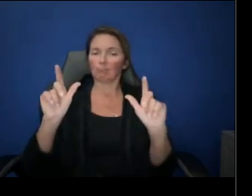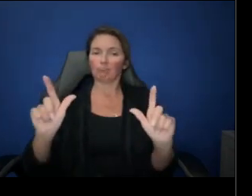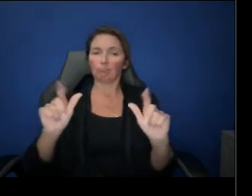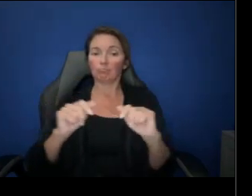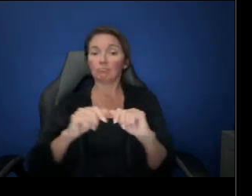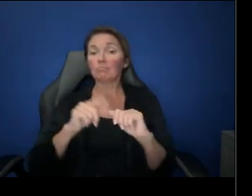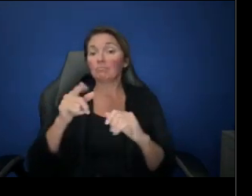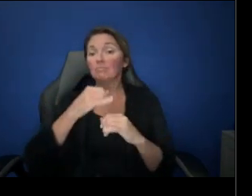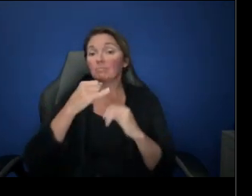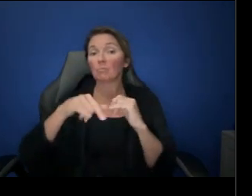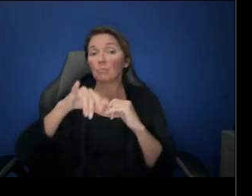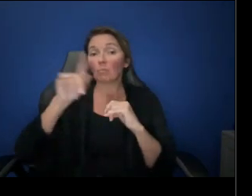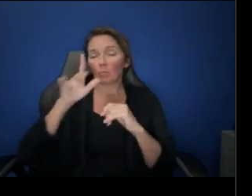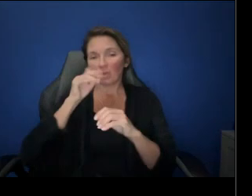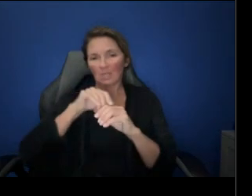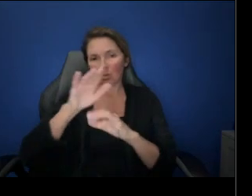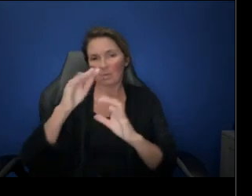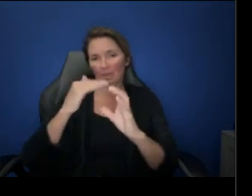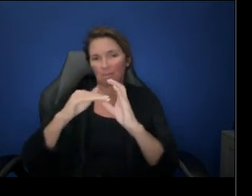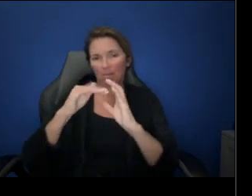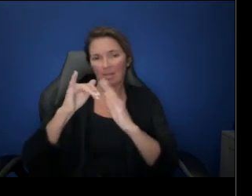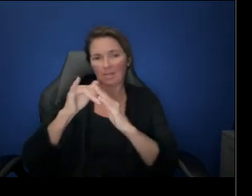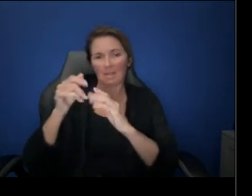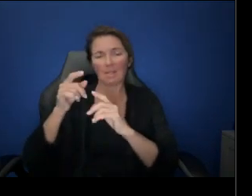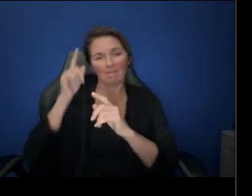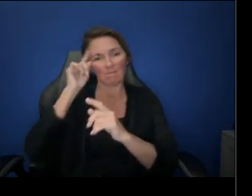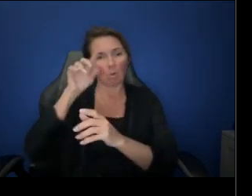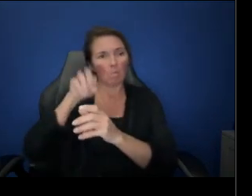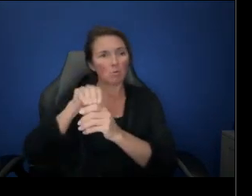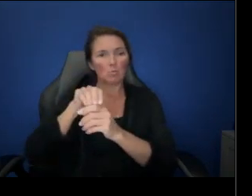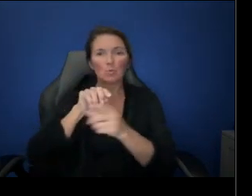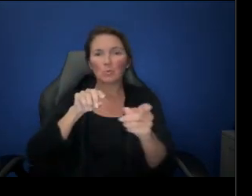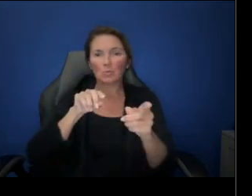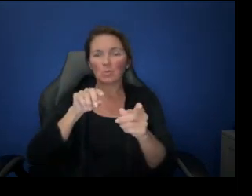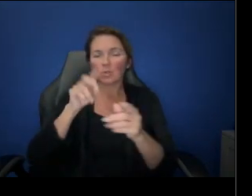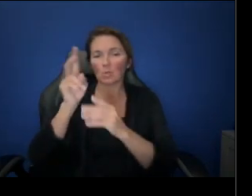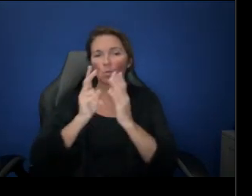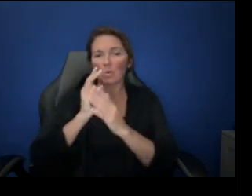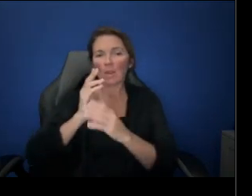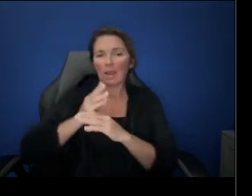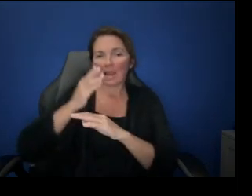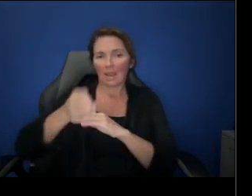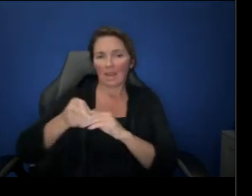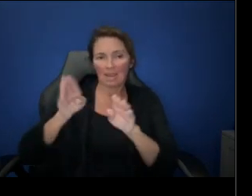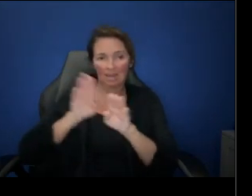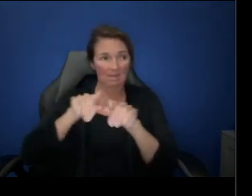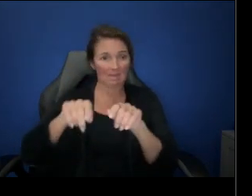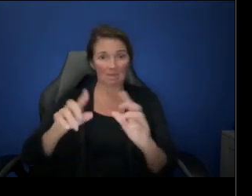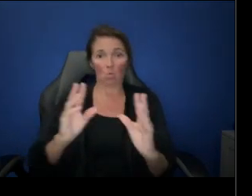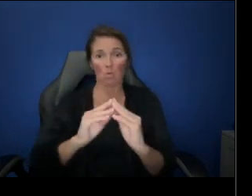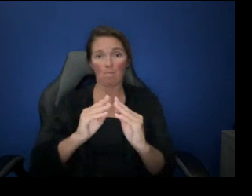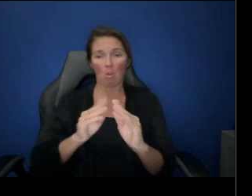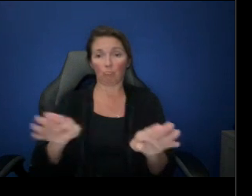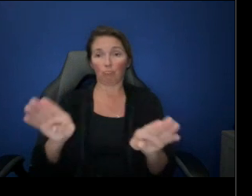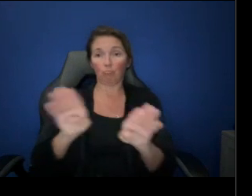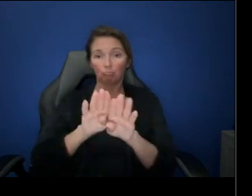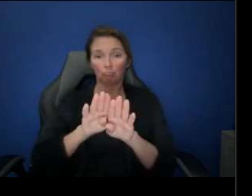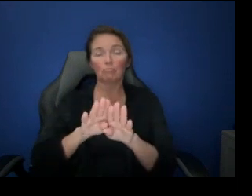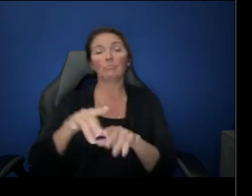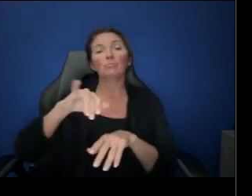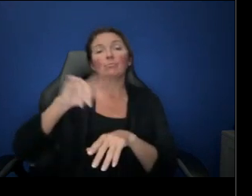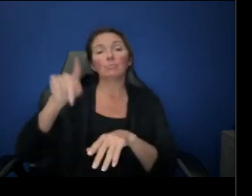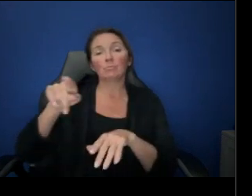final quiz will be in the email that comes to participants 2 hours after the end of the webinar. Quizzes